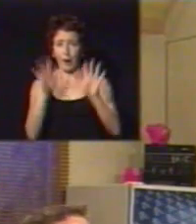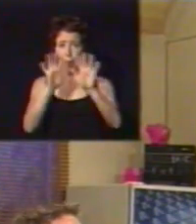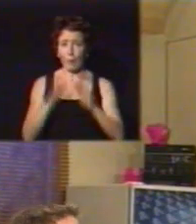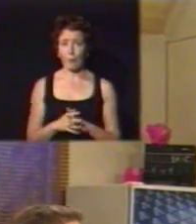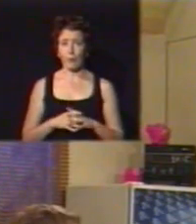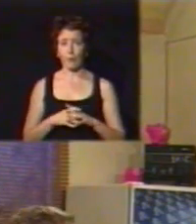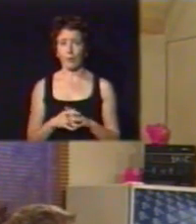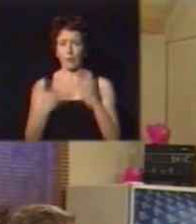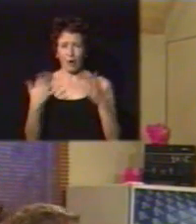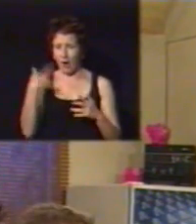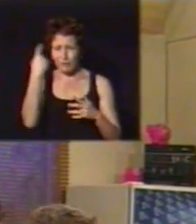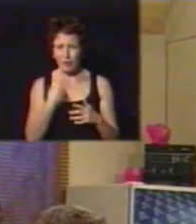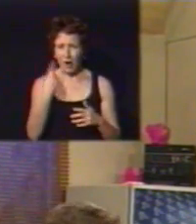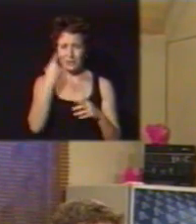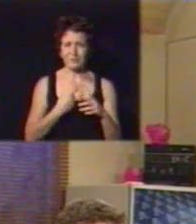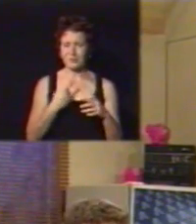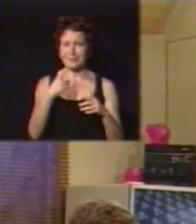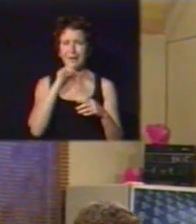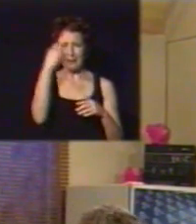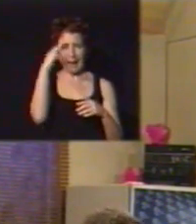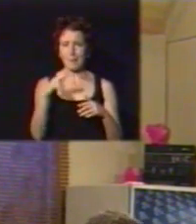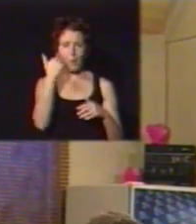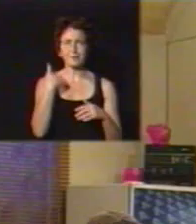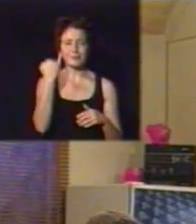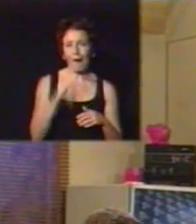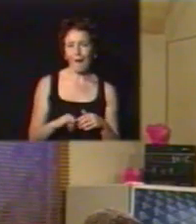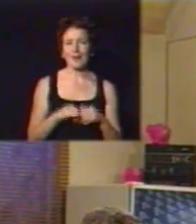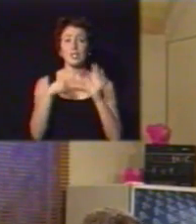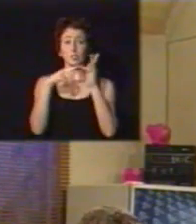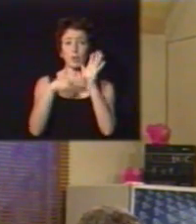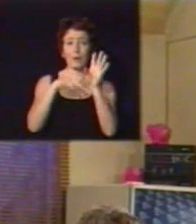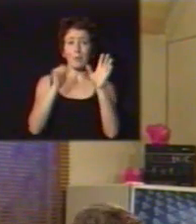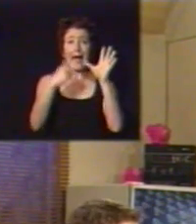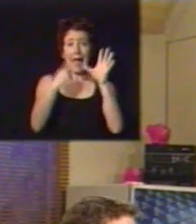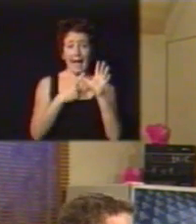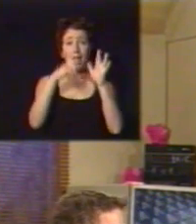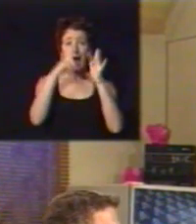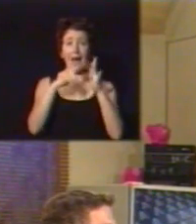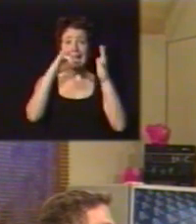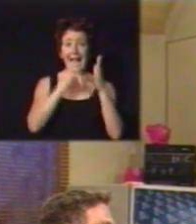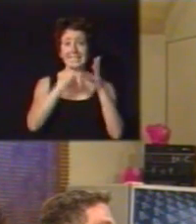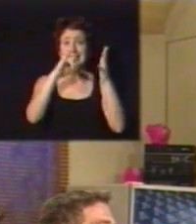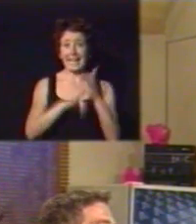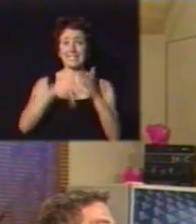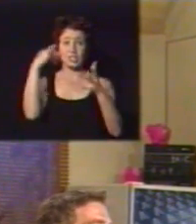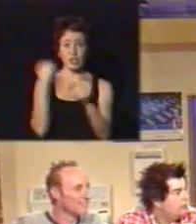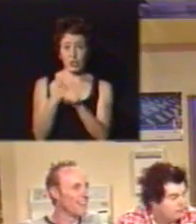Hi, I even tried to do it beforehand. I know I always do. And Tony is from AISSG.